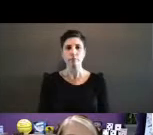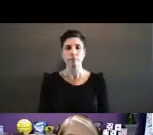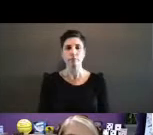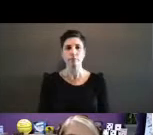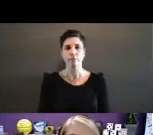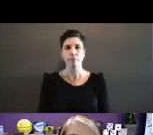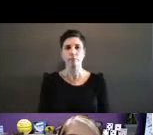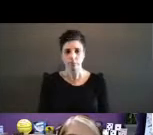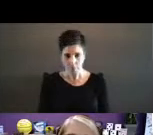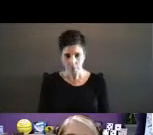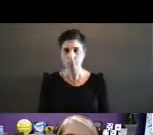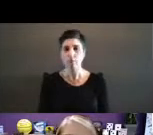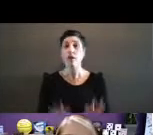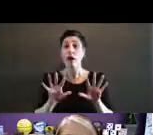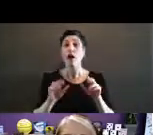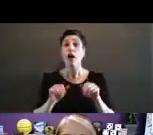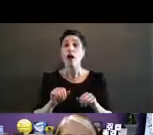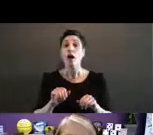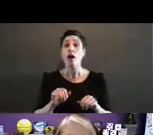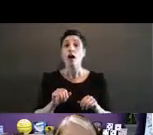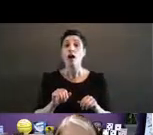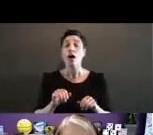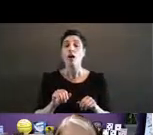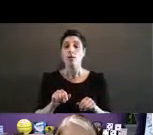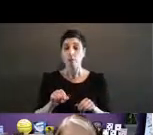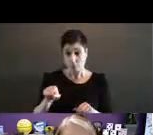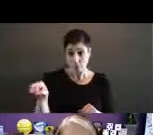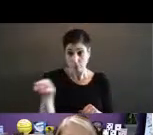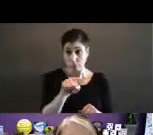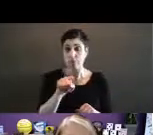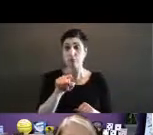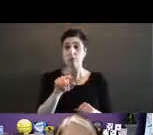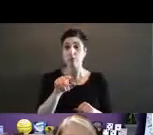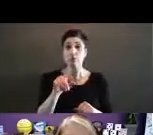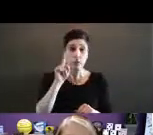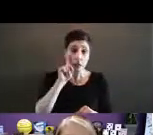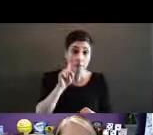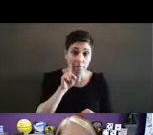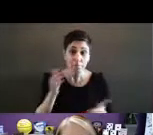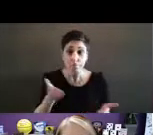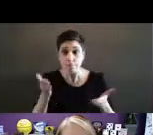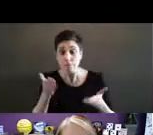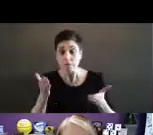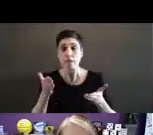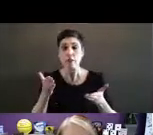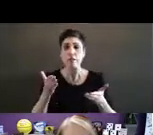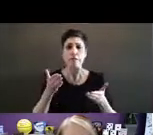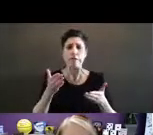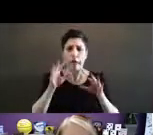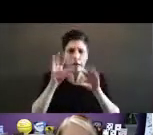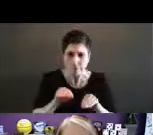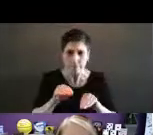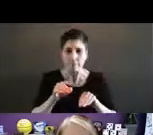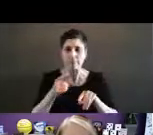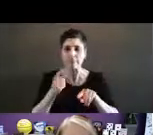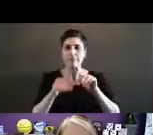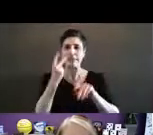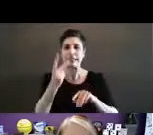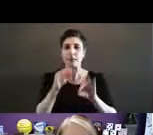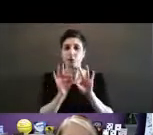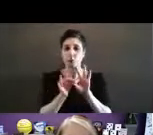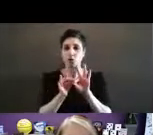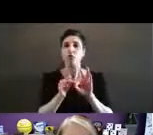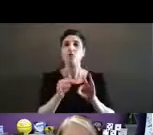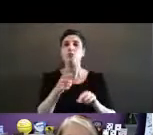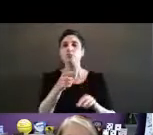Okay. If anything, if you're using the interpreters and anything happens, please, either in